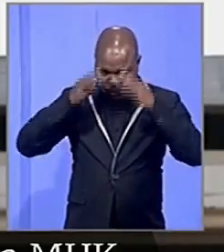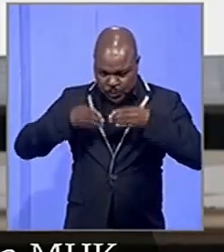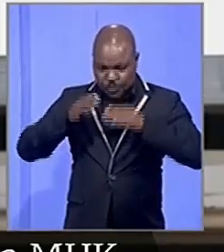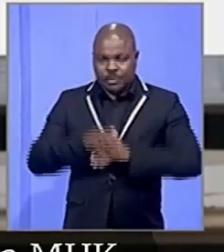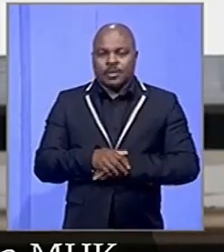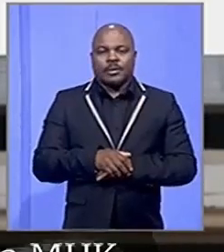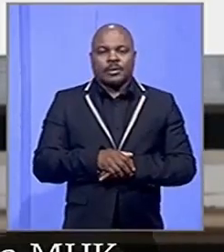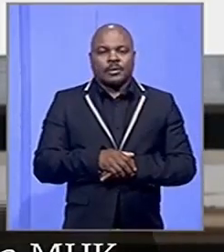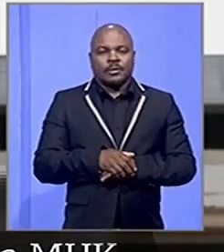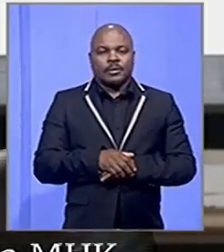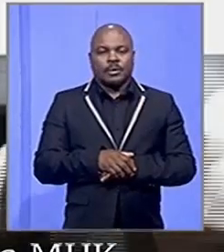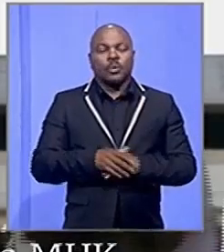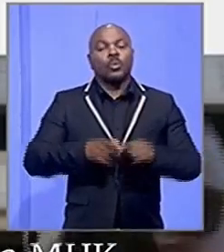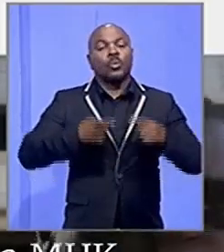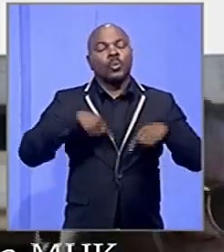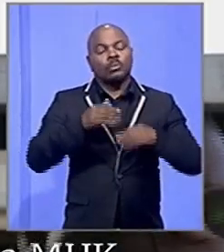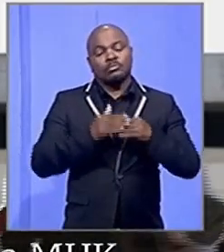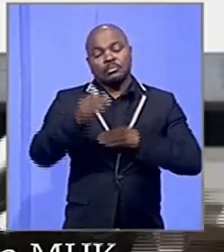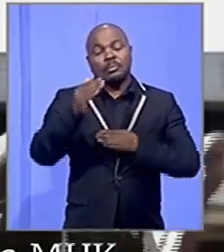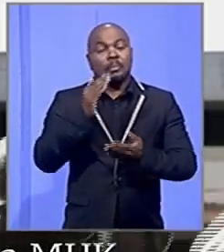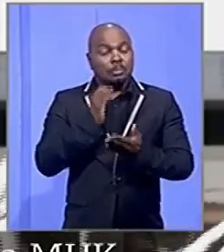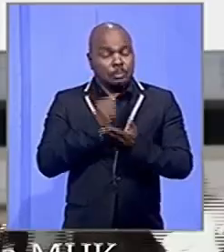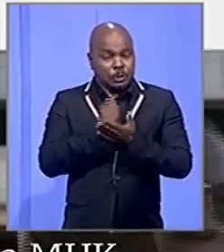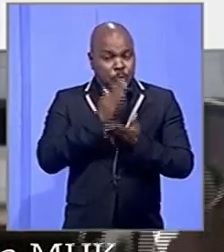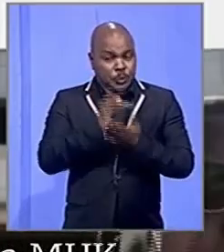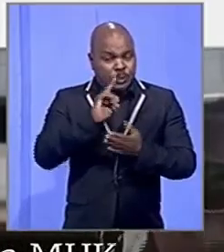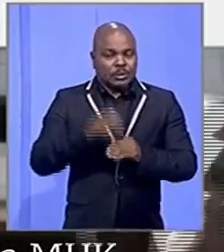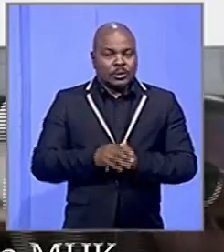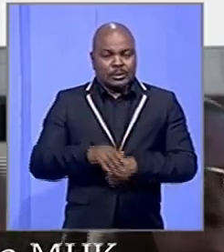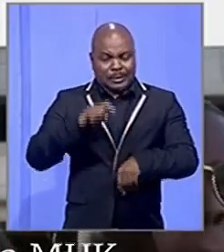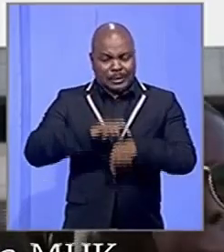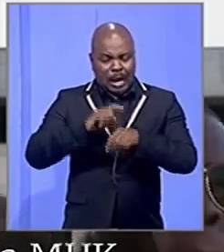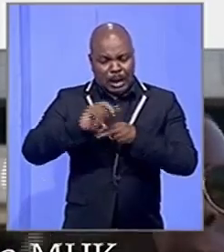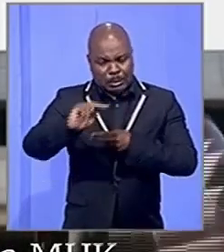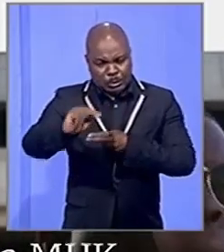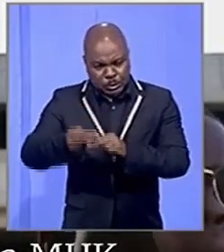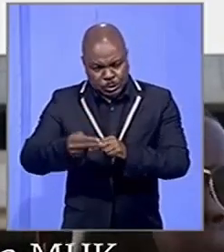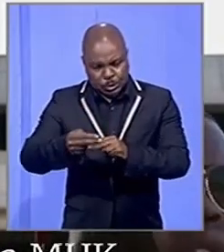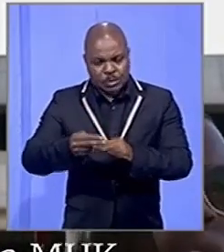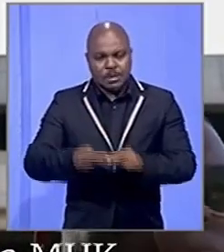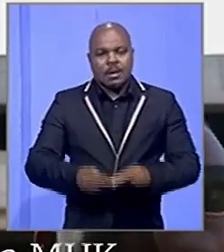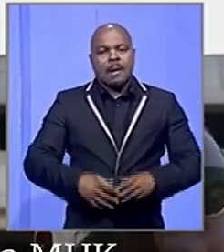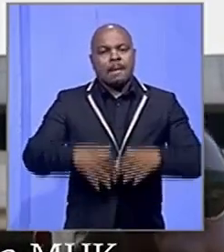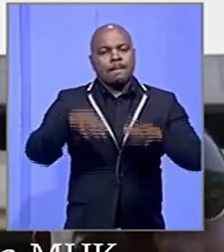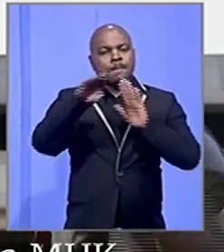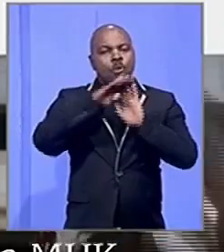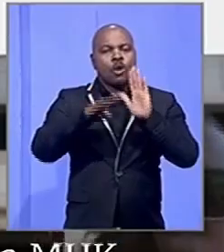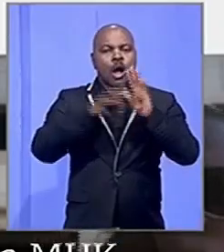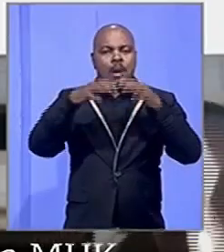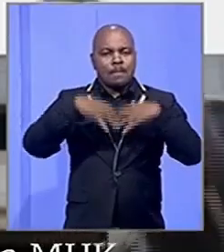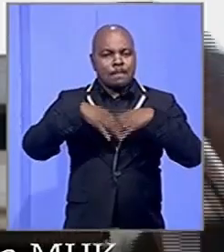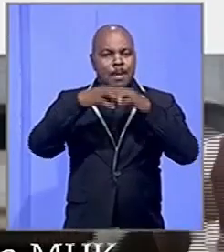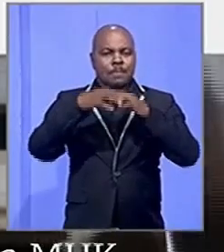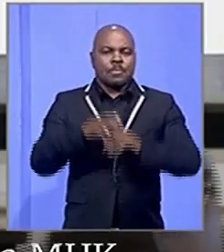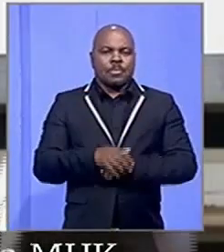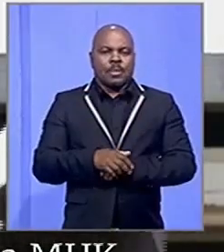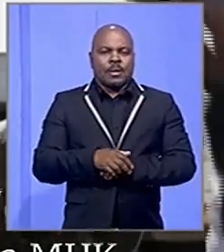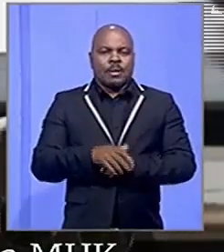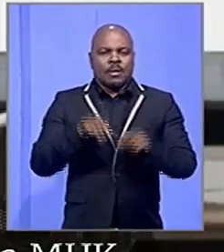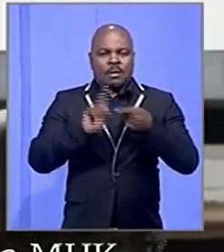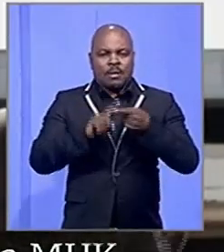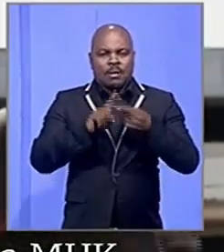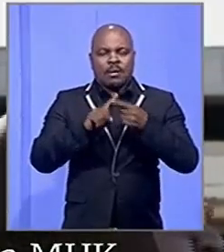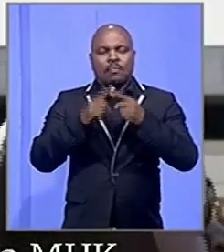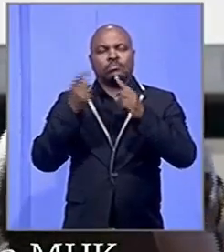tle go dira gore mo nakong e khutshwane re ntshe lenaneo, practical milestones